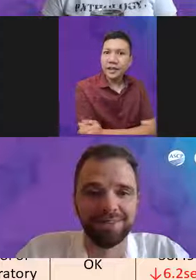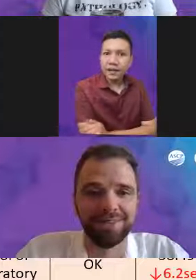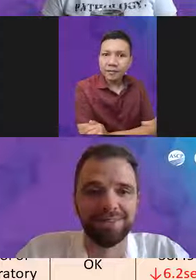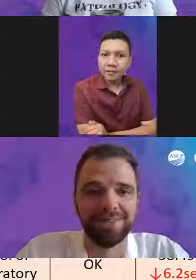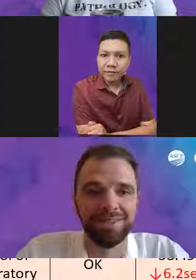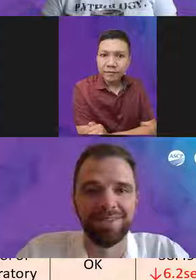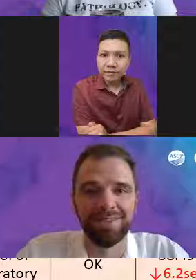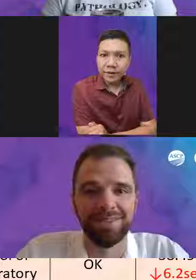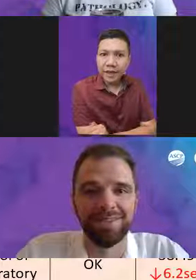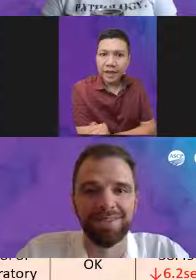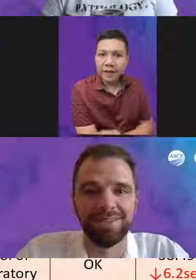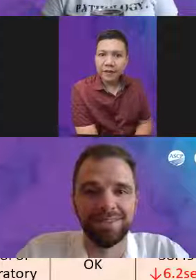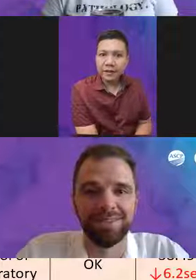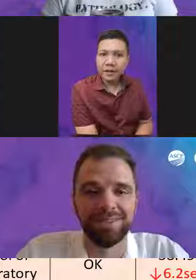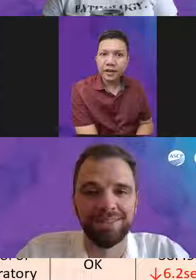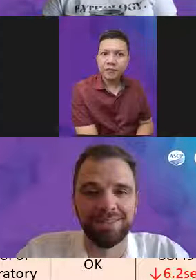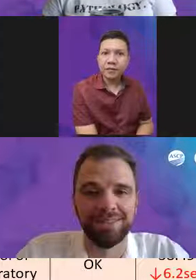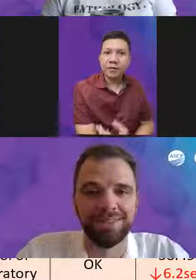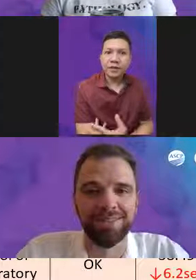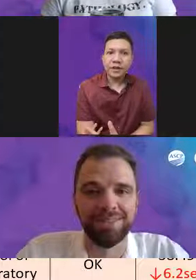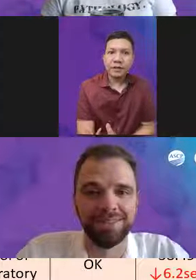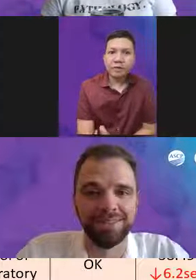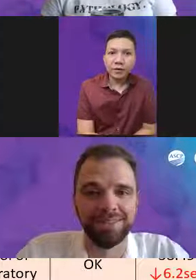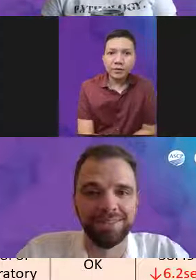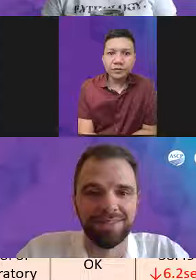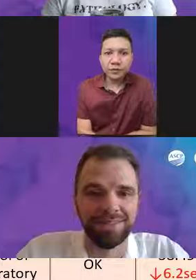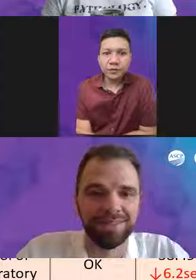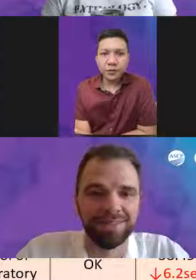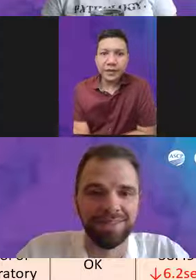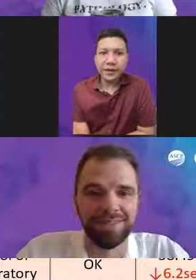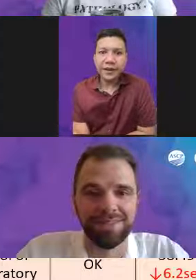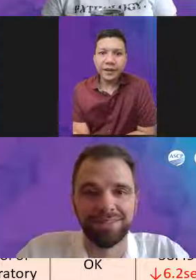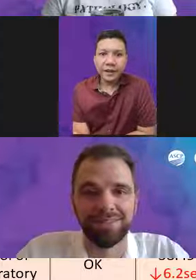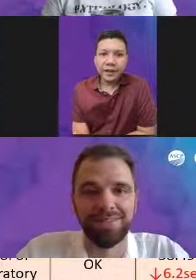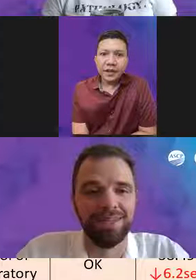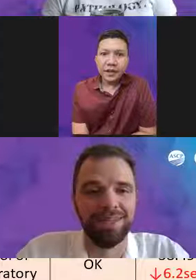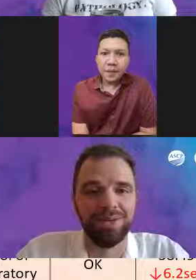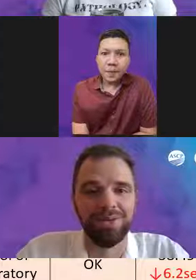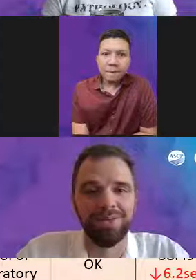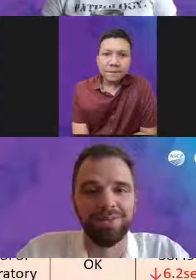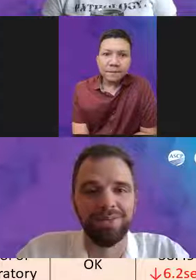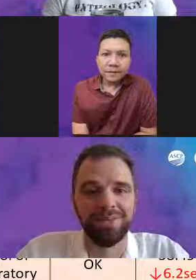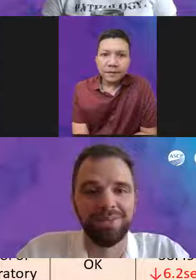myeloblast, but they have overall score of 29.